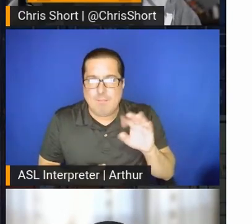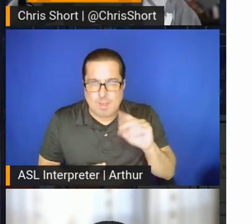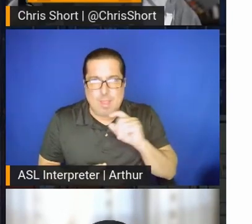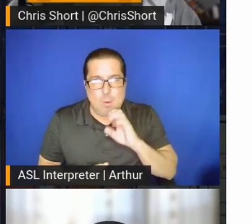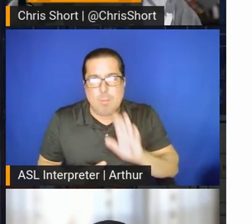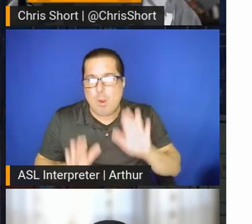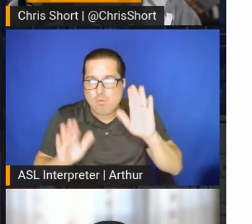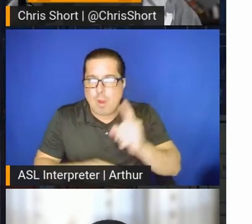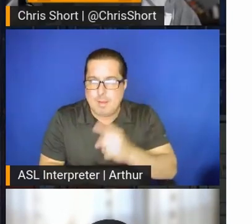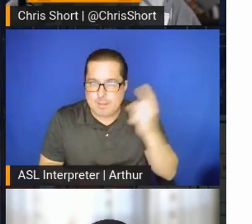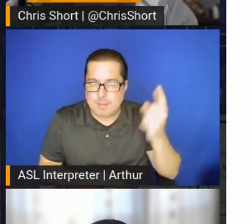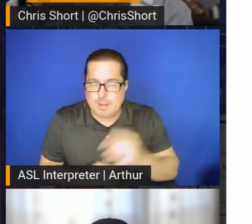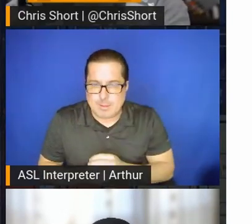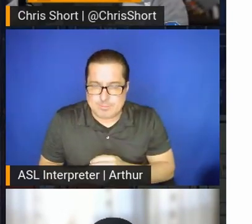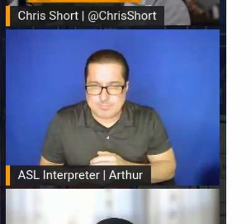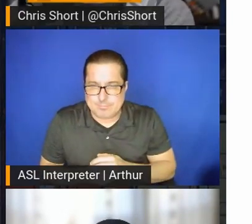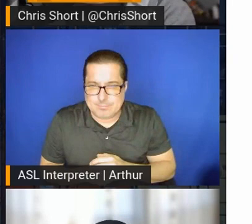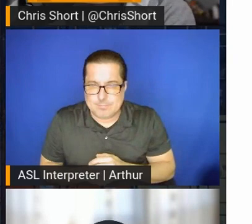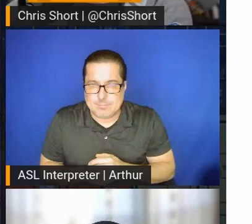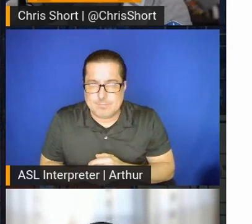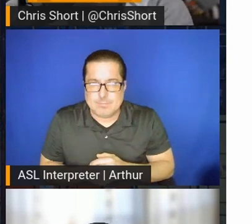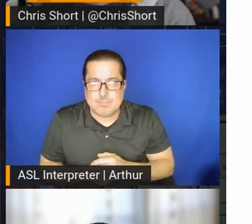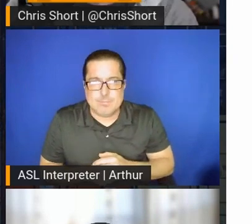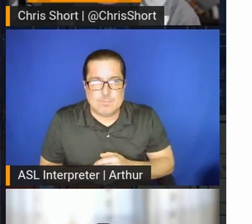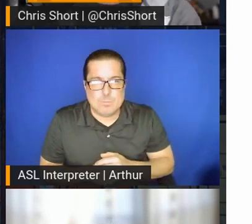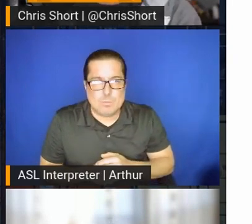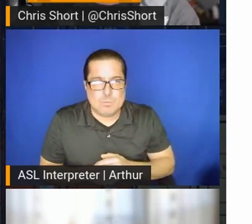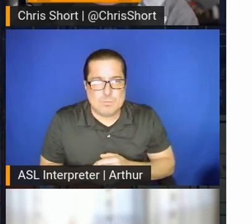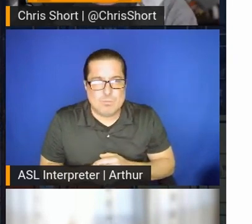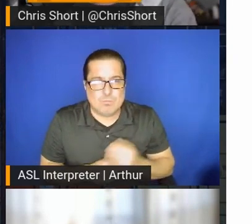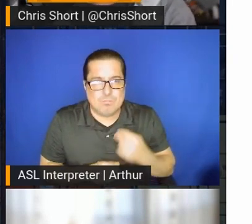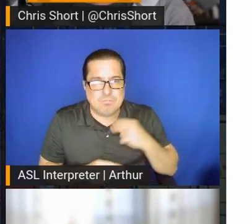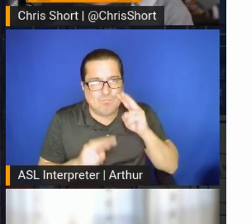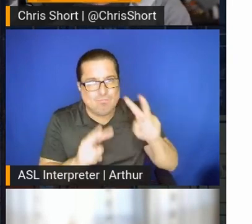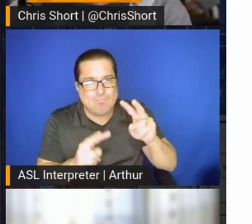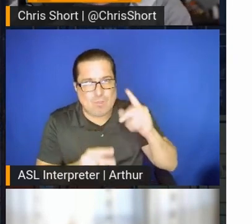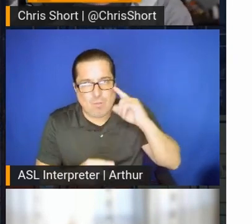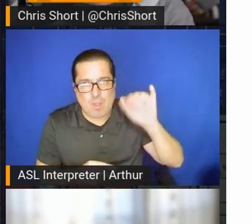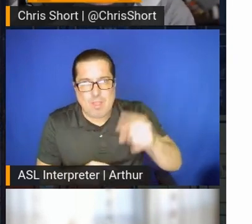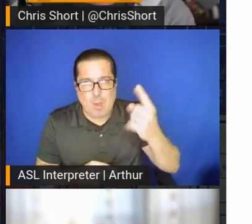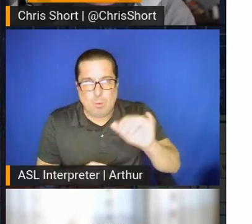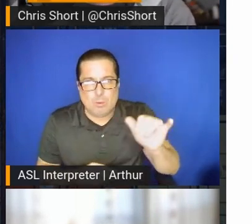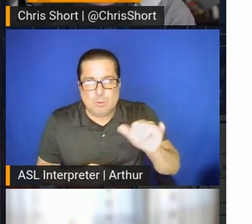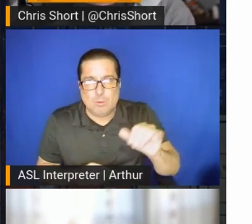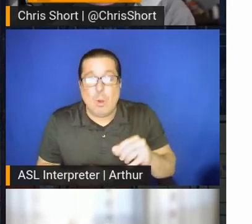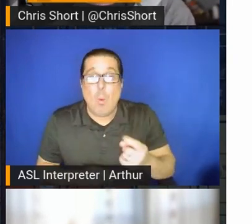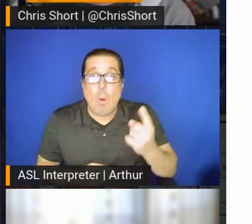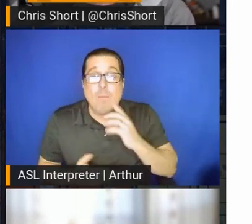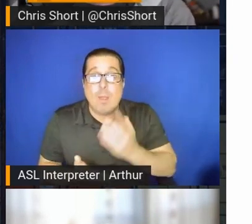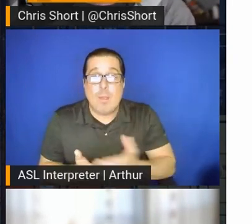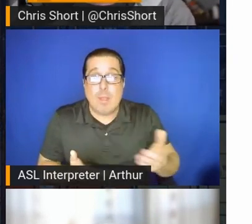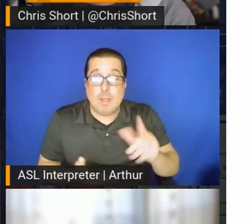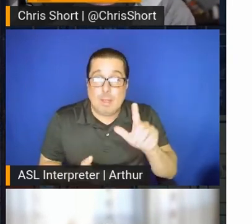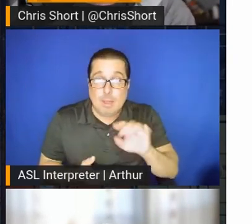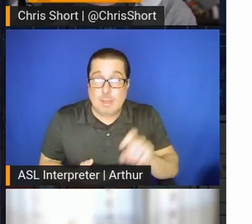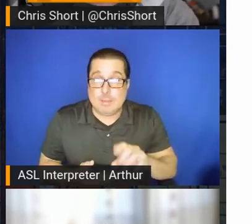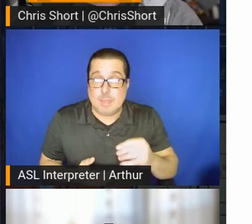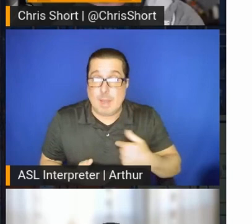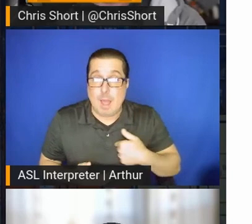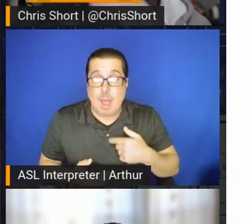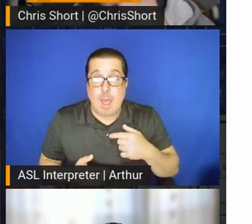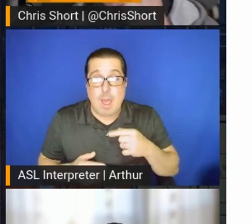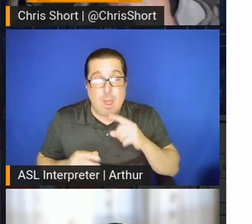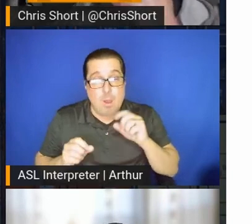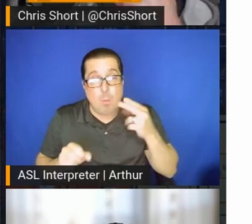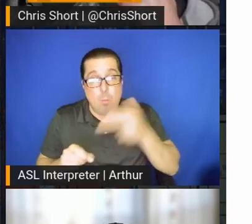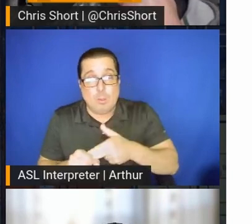day. Yeah, I'm really looking forward to that one too. I mean, one of the things that Liz and I got to actually participate, I